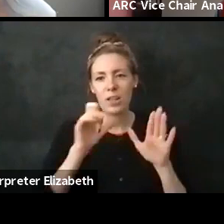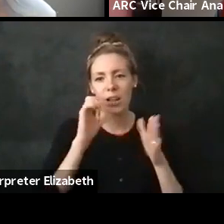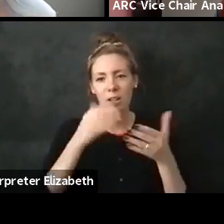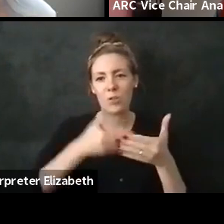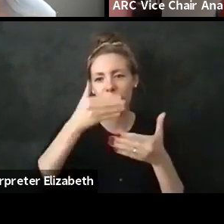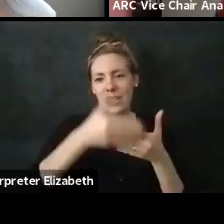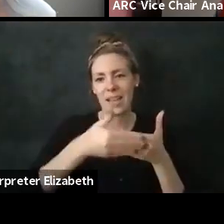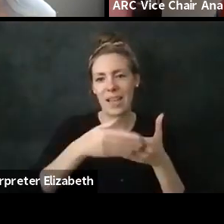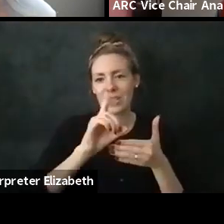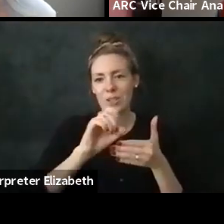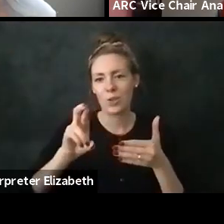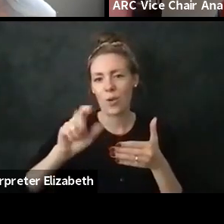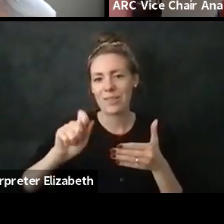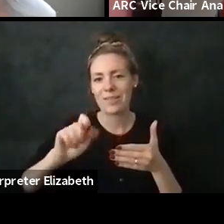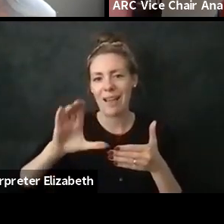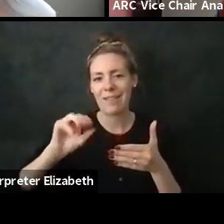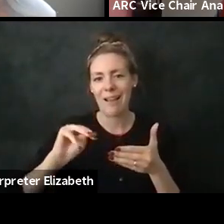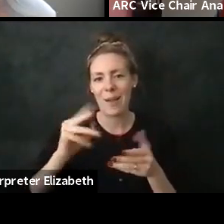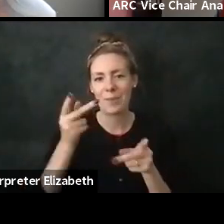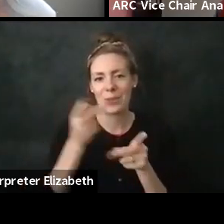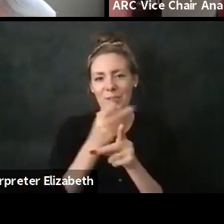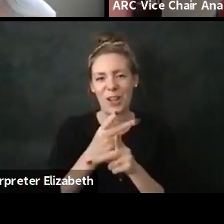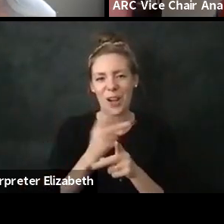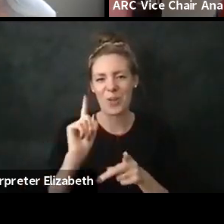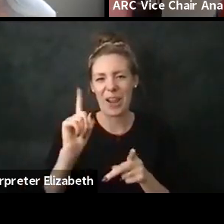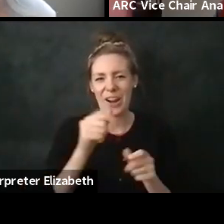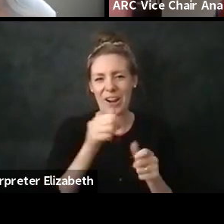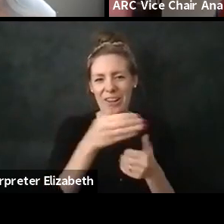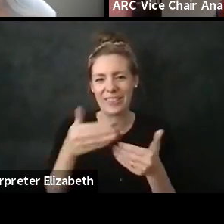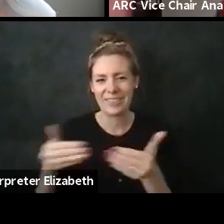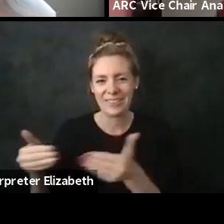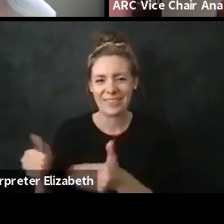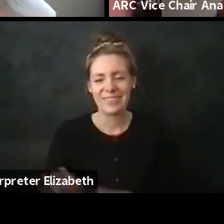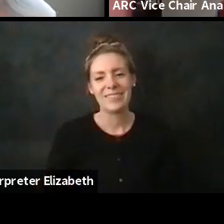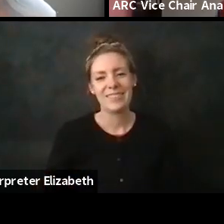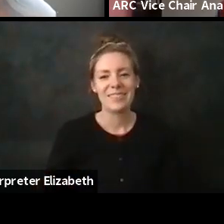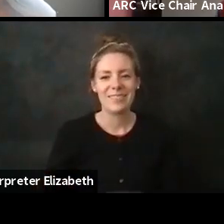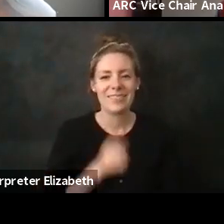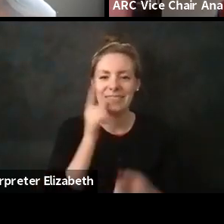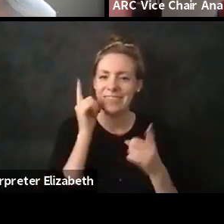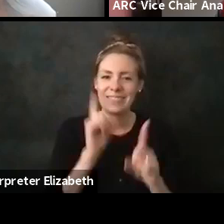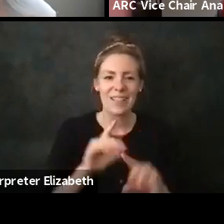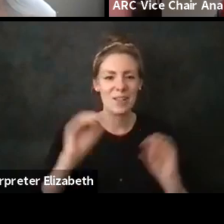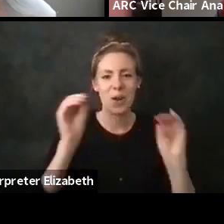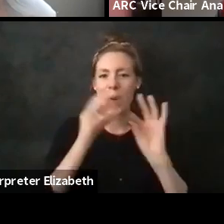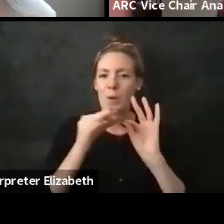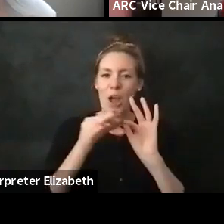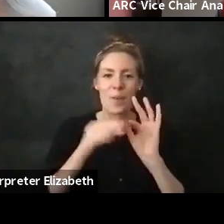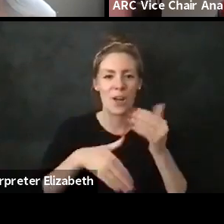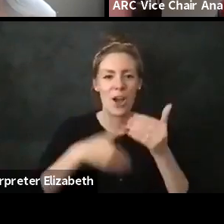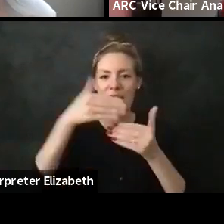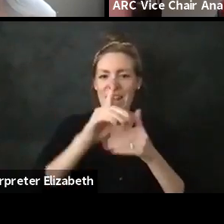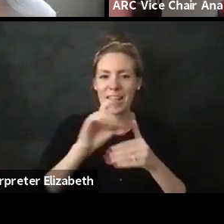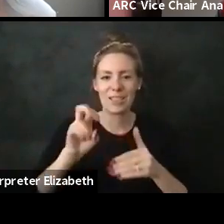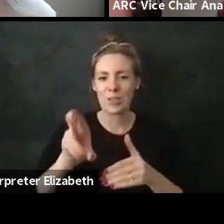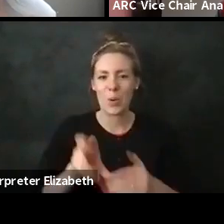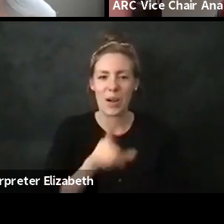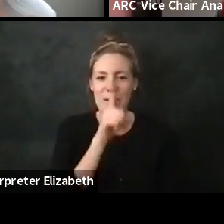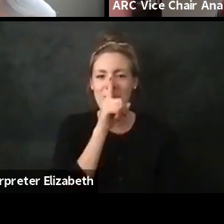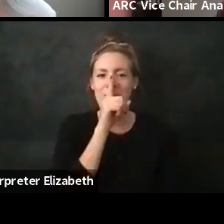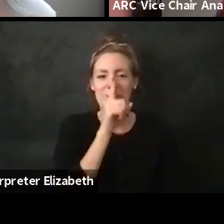nextdoor.com to figure out where these neighborhoods are. Thank you. No comment on Nextdoor. My lips are